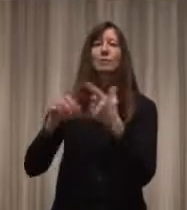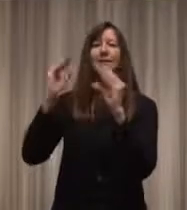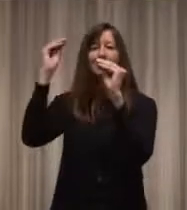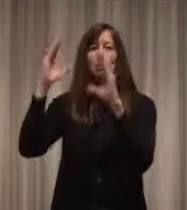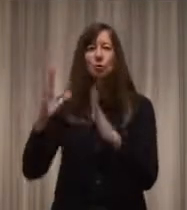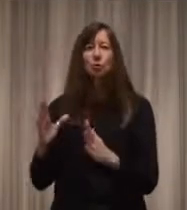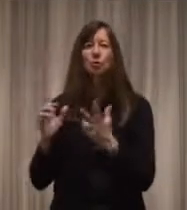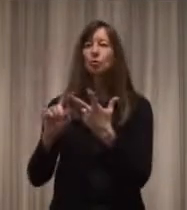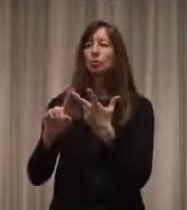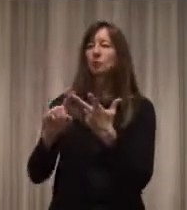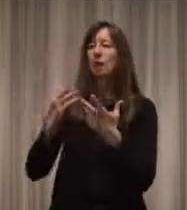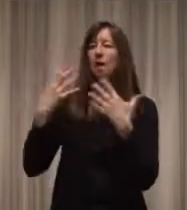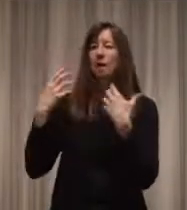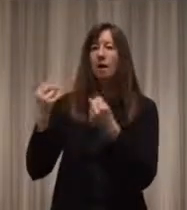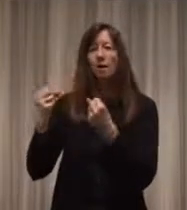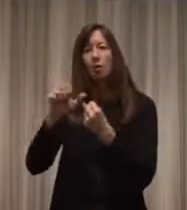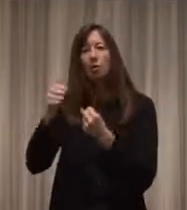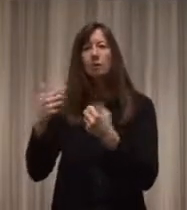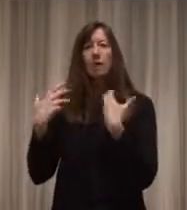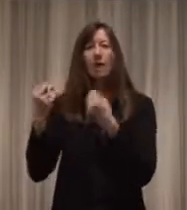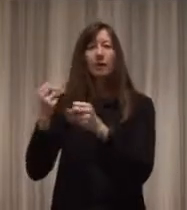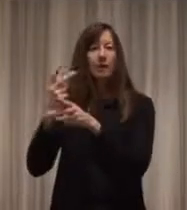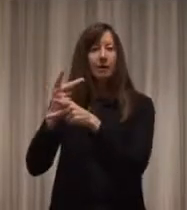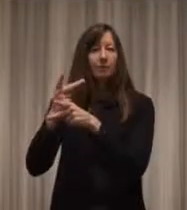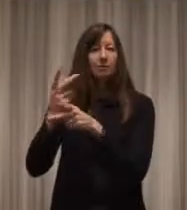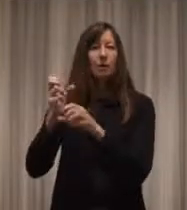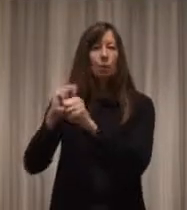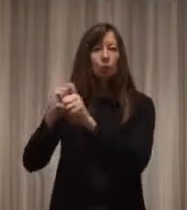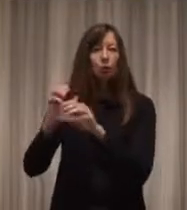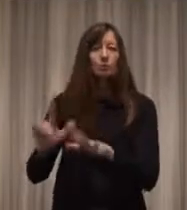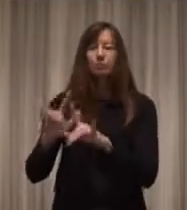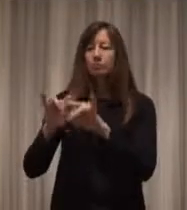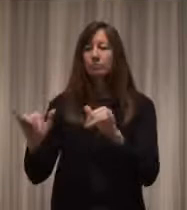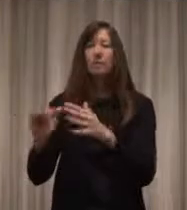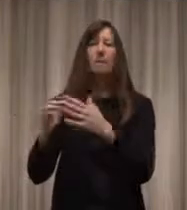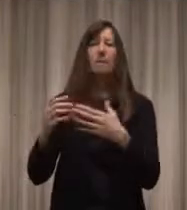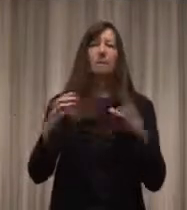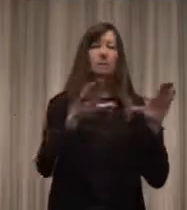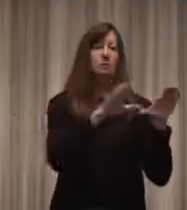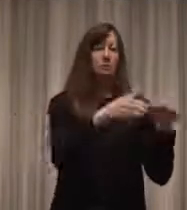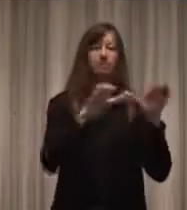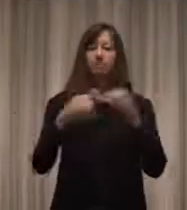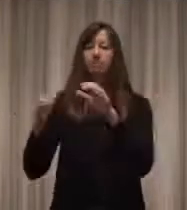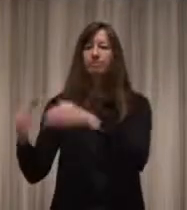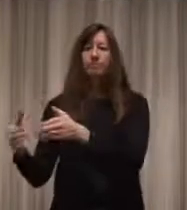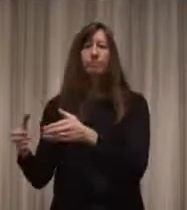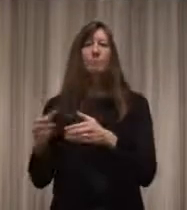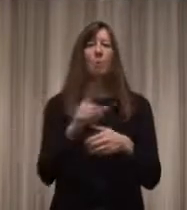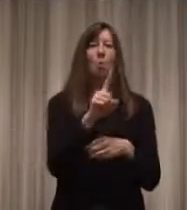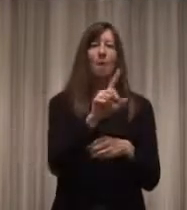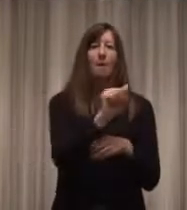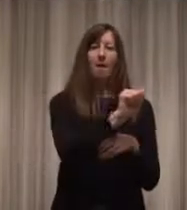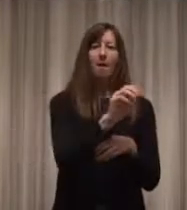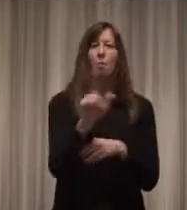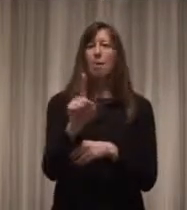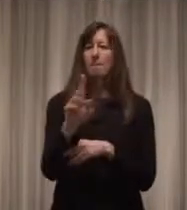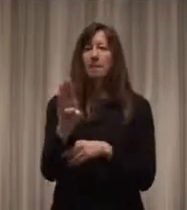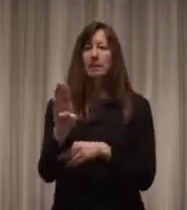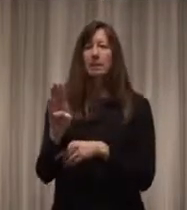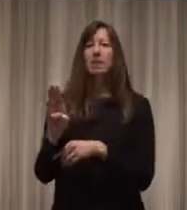example. So that's one way in which we're making sure all of those eligible categories get a sort of